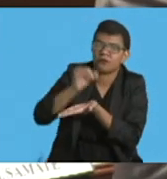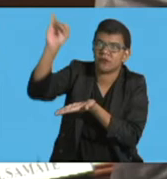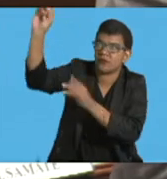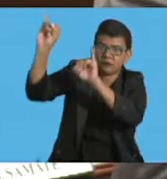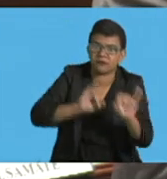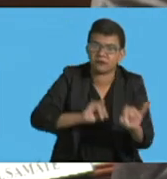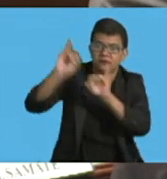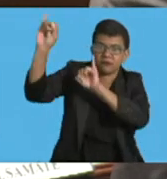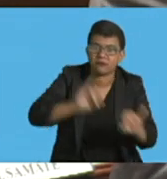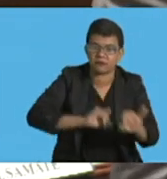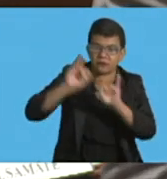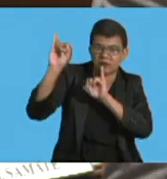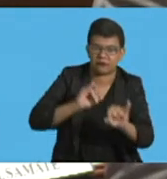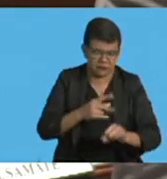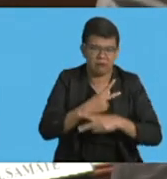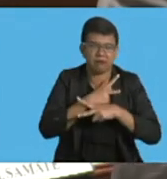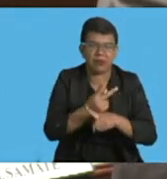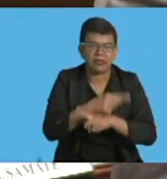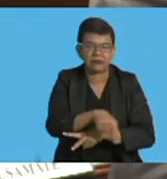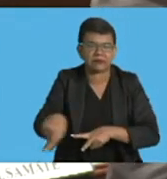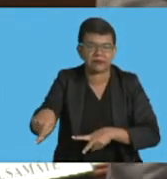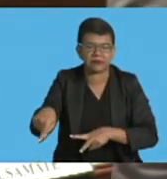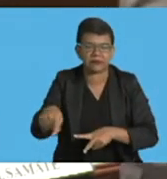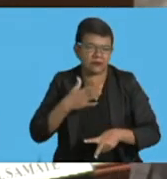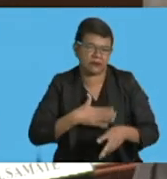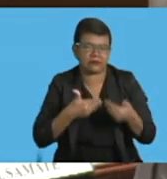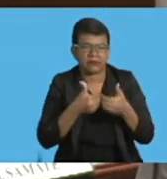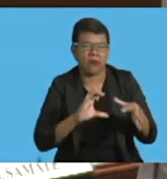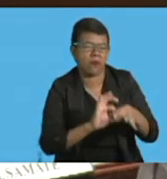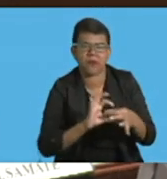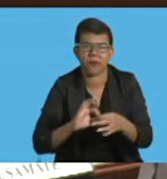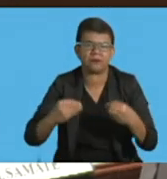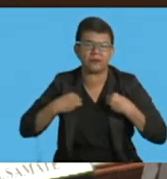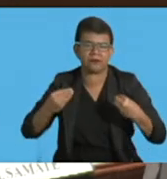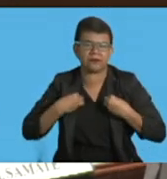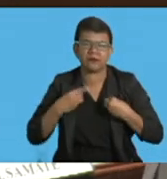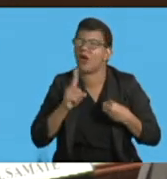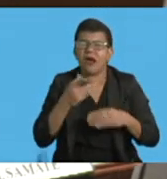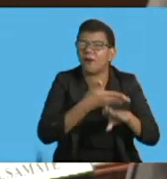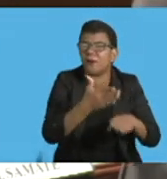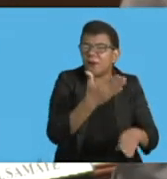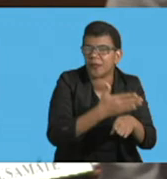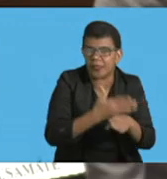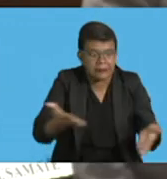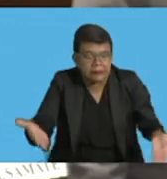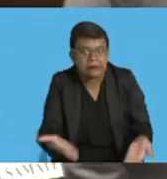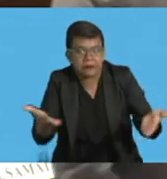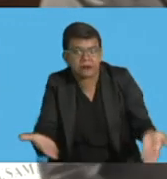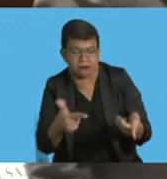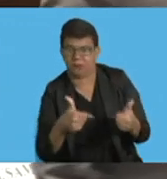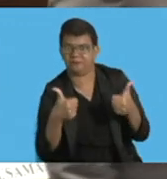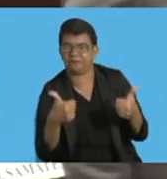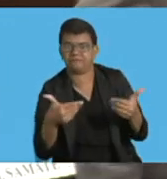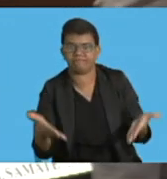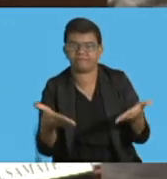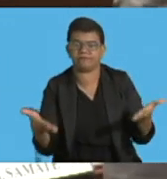creates jobs. So we need to keep the economy buoyant from that perspective, Mr. Speaker, sir. Of course, we are in the good position,